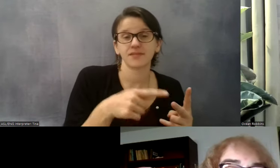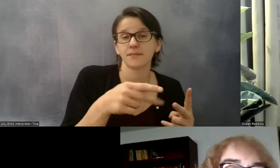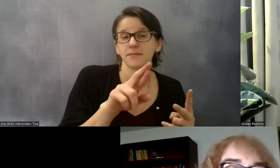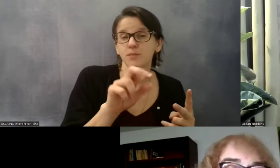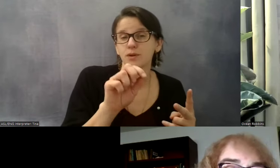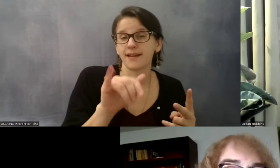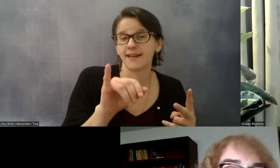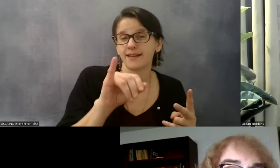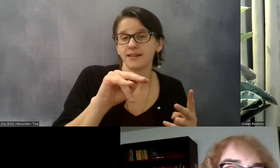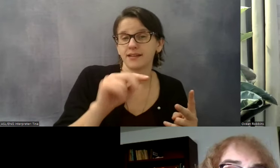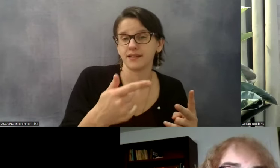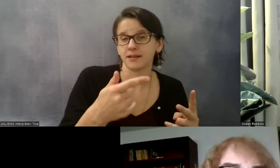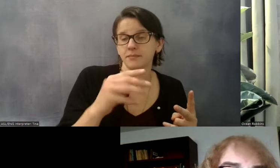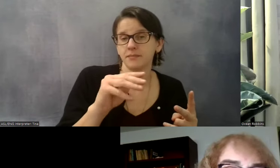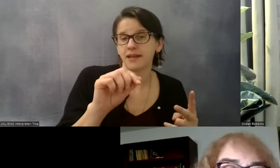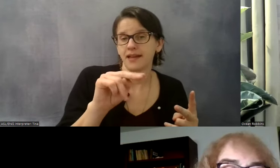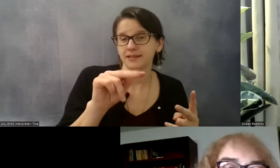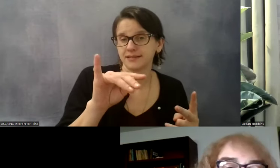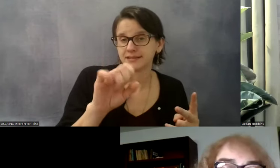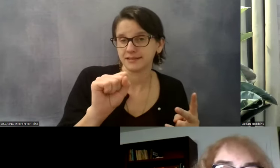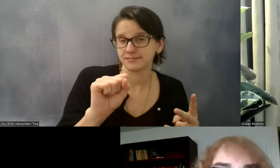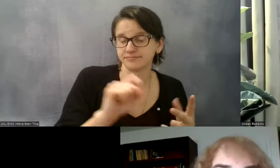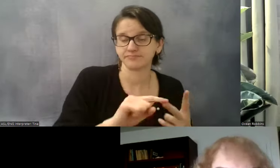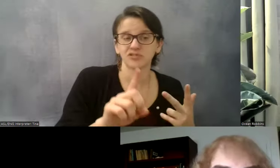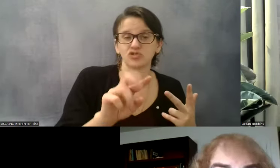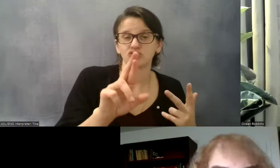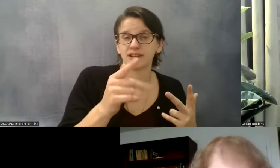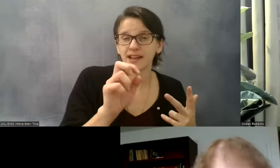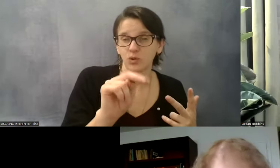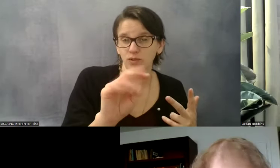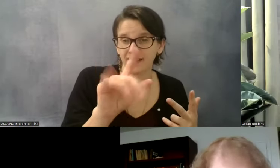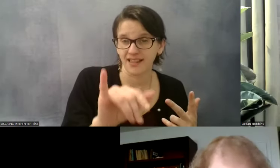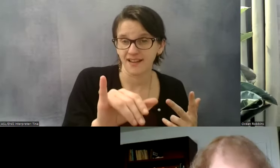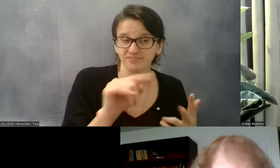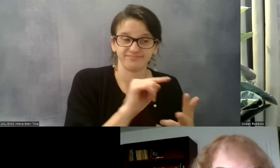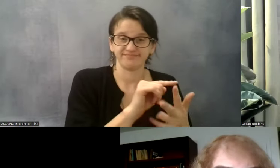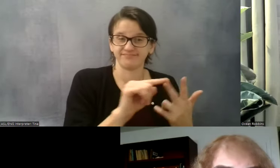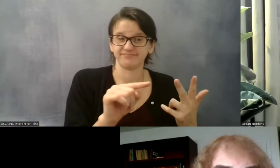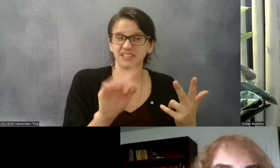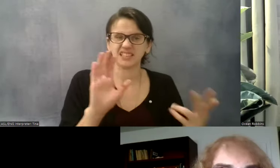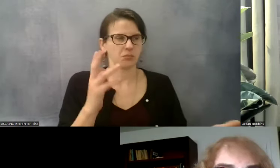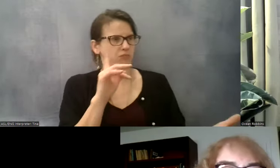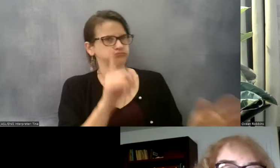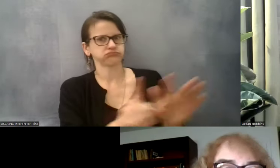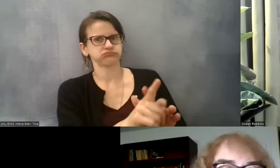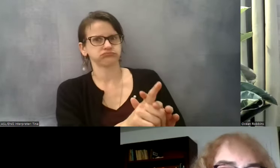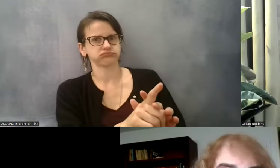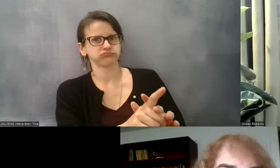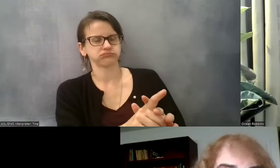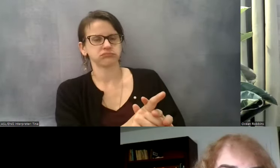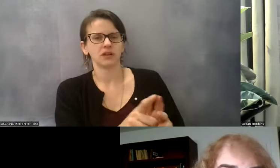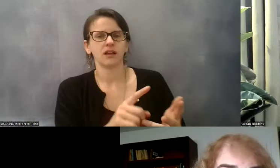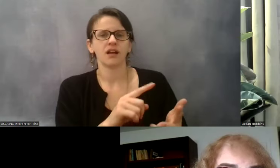there are dragonflies around and about. A lot of these things will appear just spontaneously. When you do everything